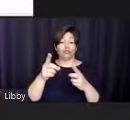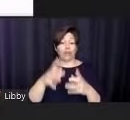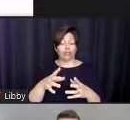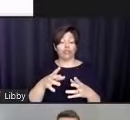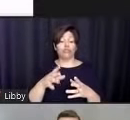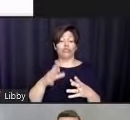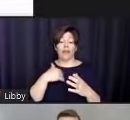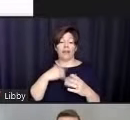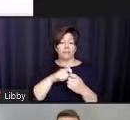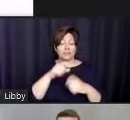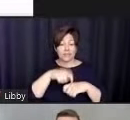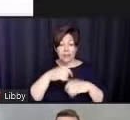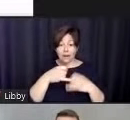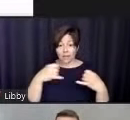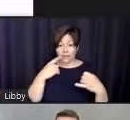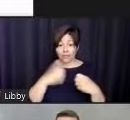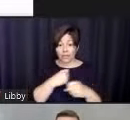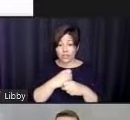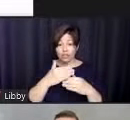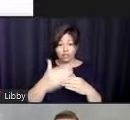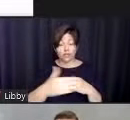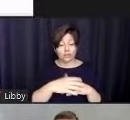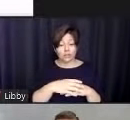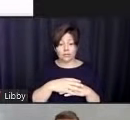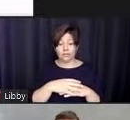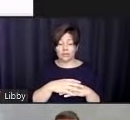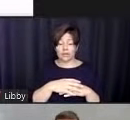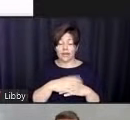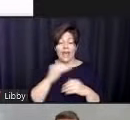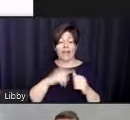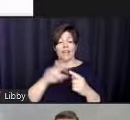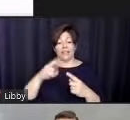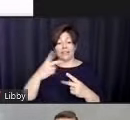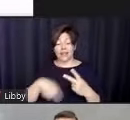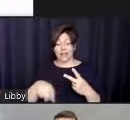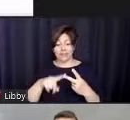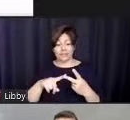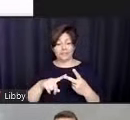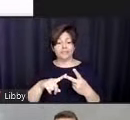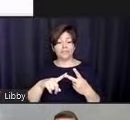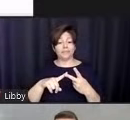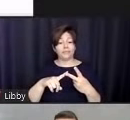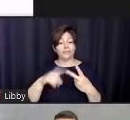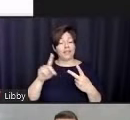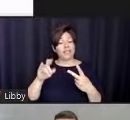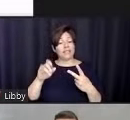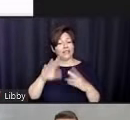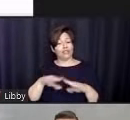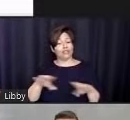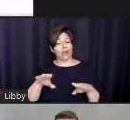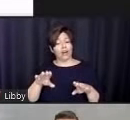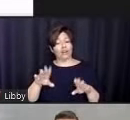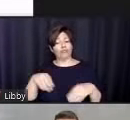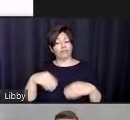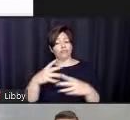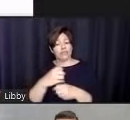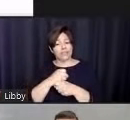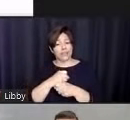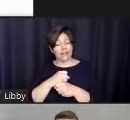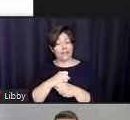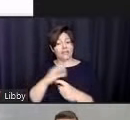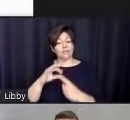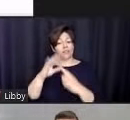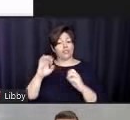timelines for years, as a direct result of that case. And the second, has the child received an educational benefit? And